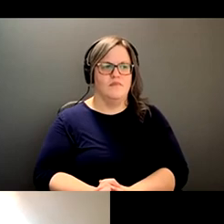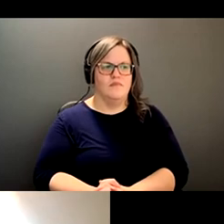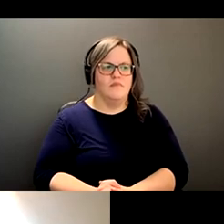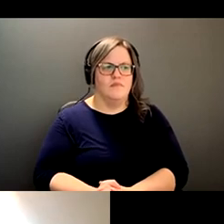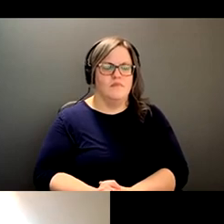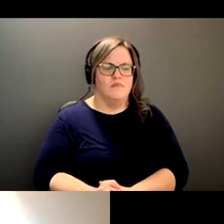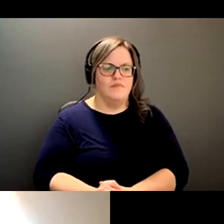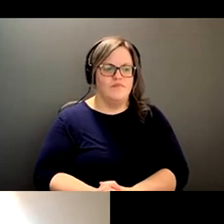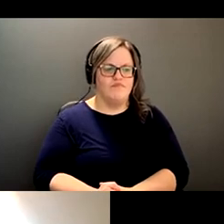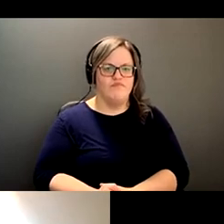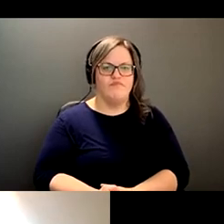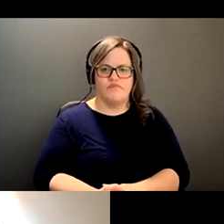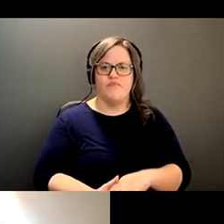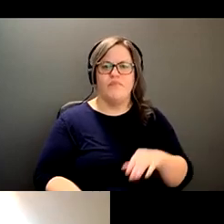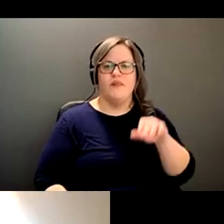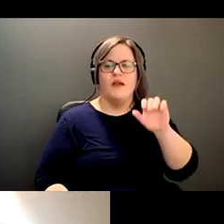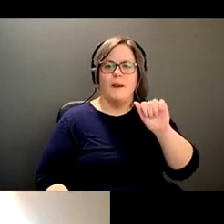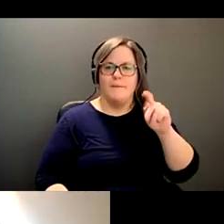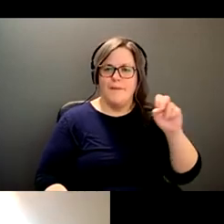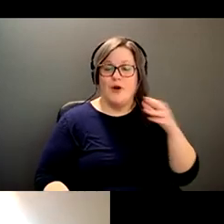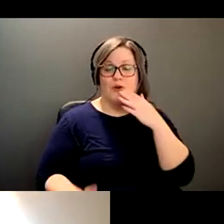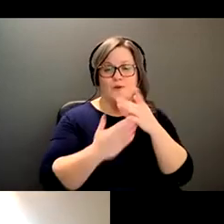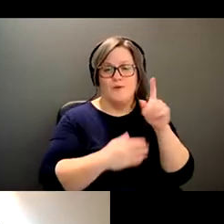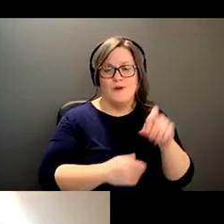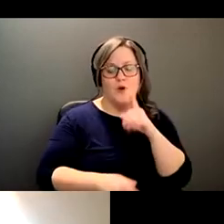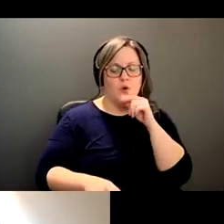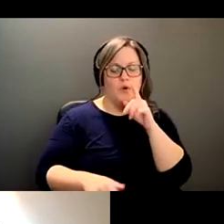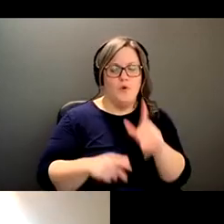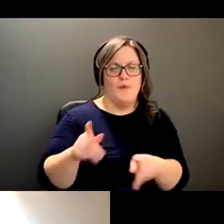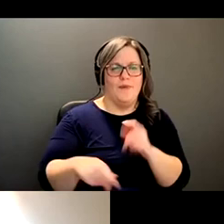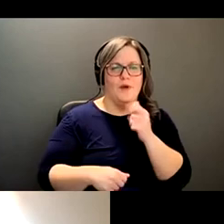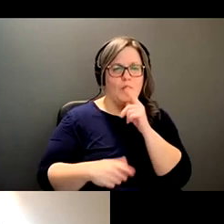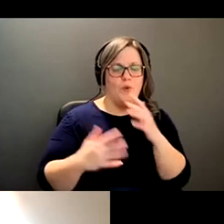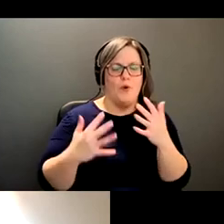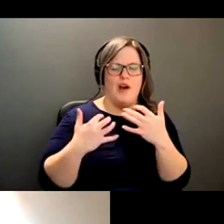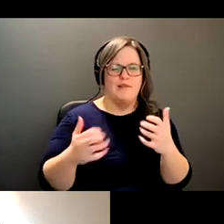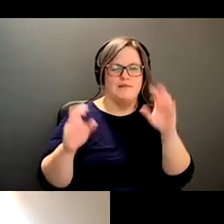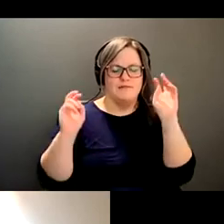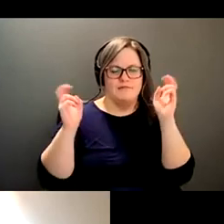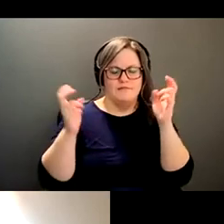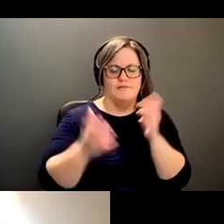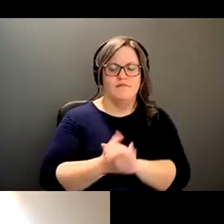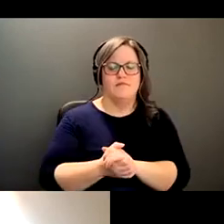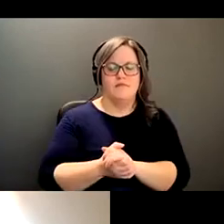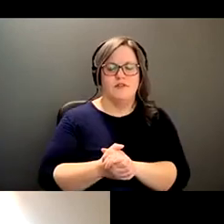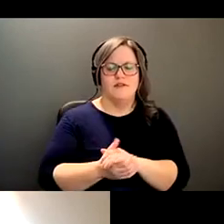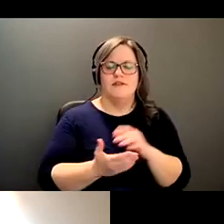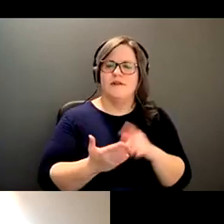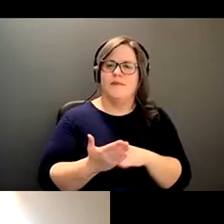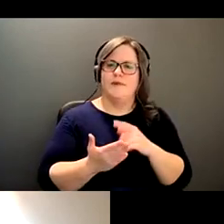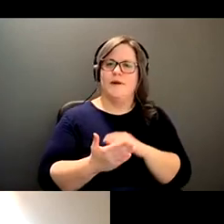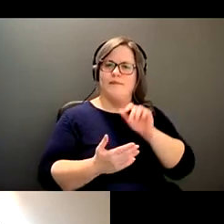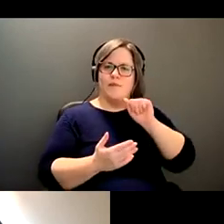Yeah, it's a really good question of sort of who are the public and who are our audiences. And sometimes they seem oppositional, or at least